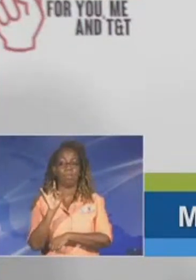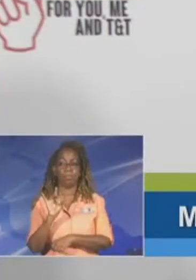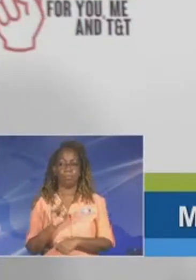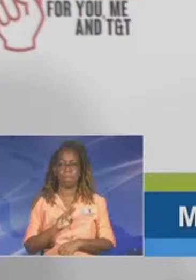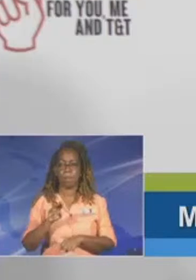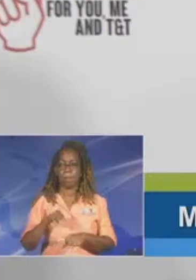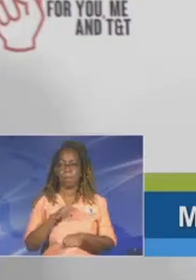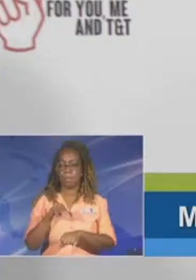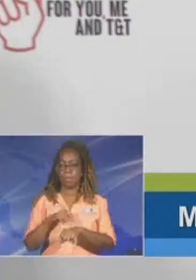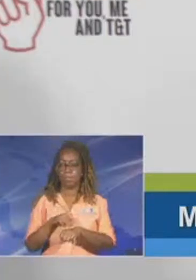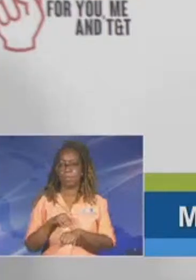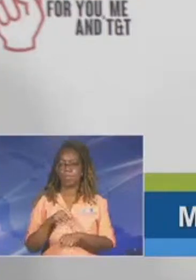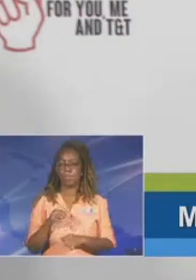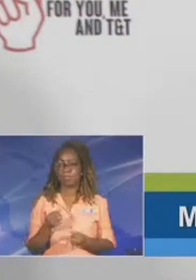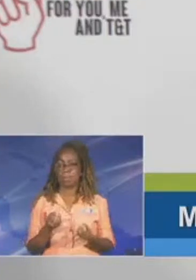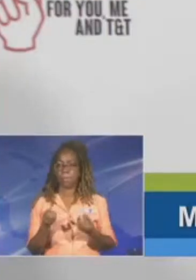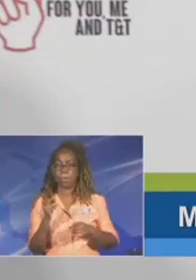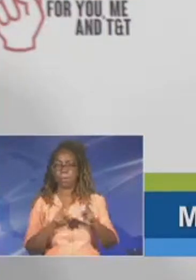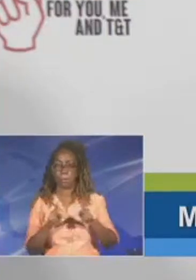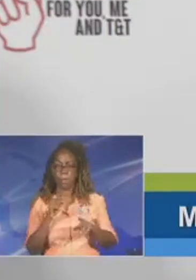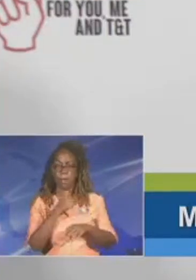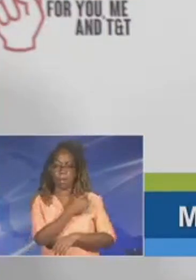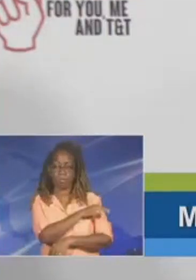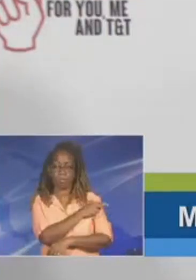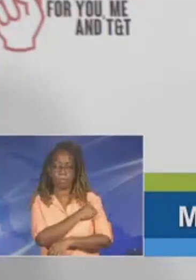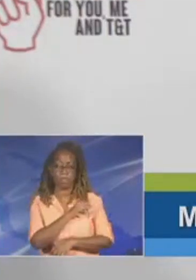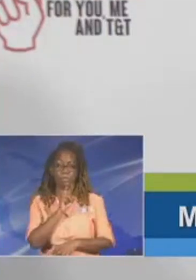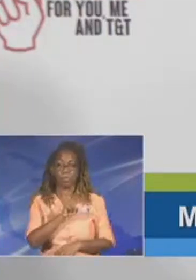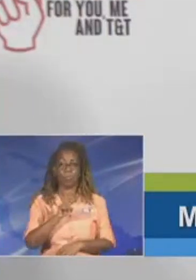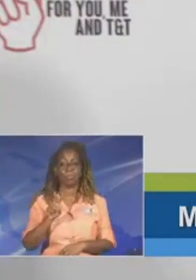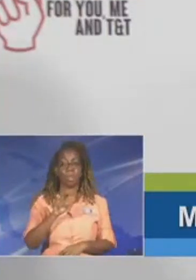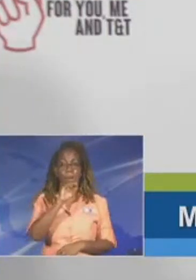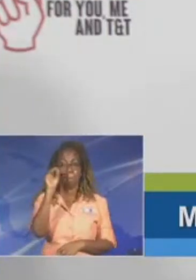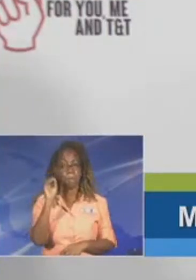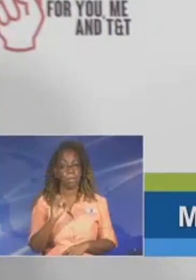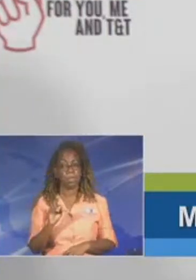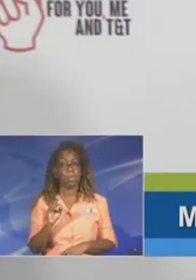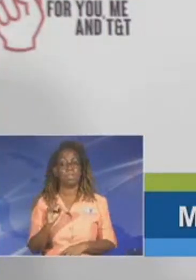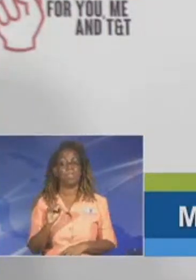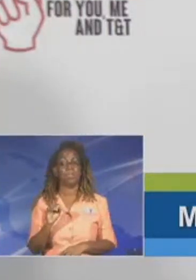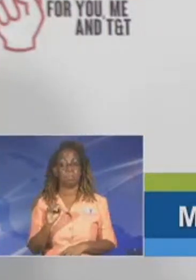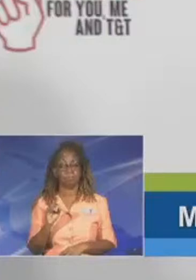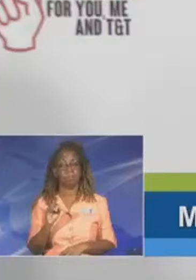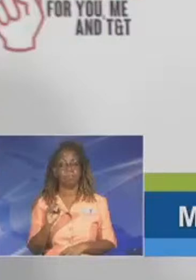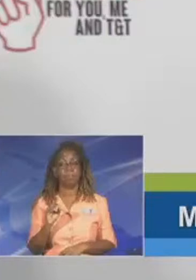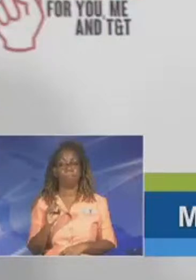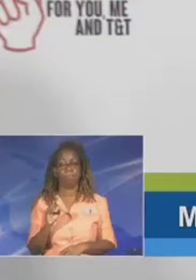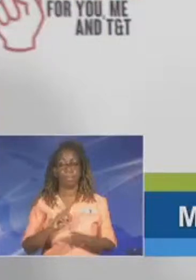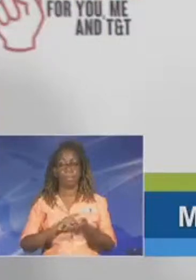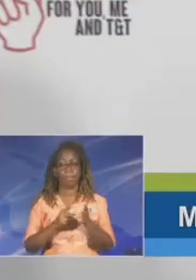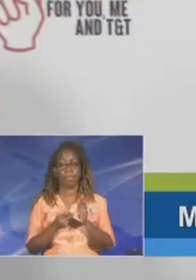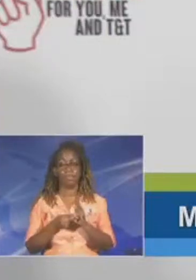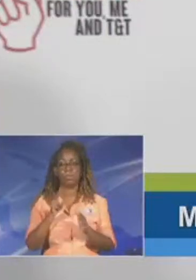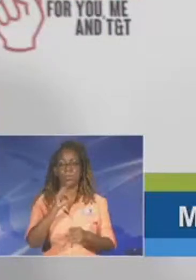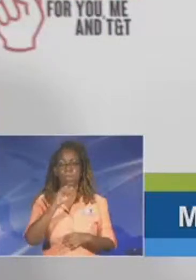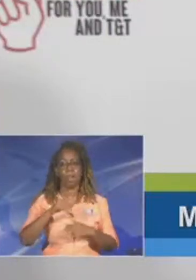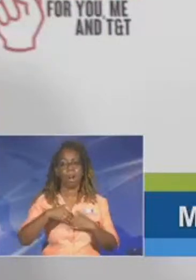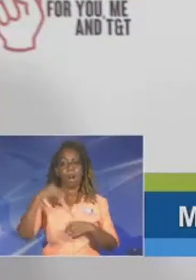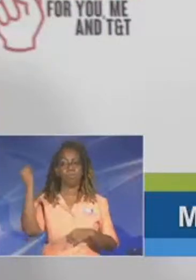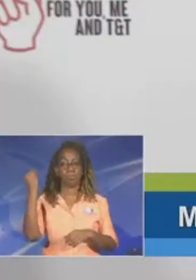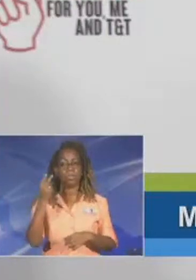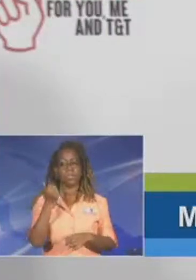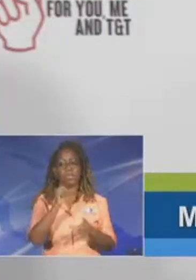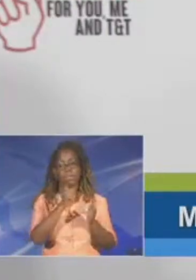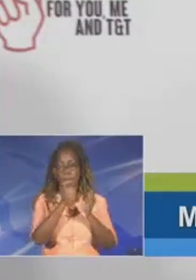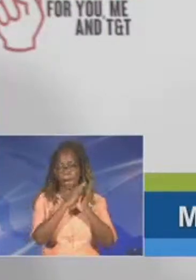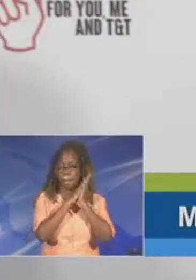overall occupancy is at 22%. And to put this into context, 2 out of 10 beds are currently